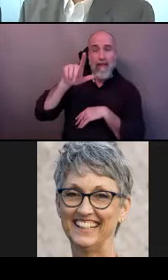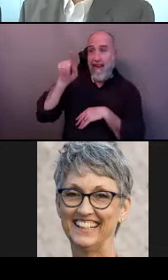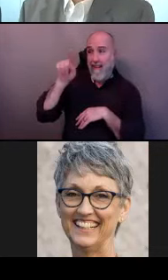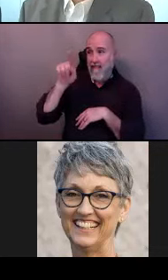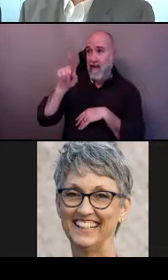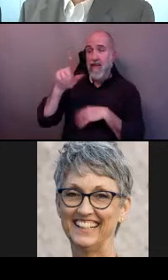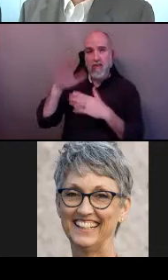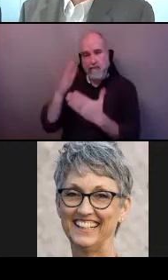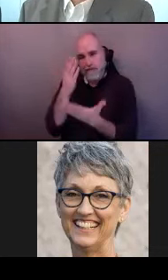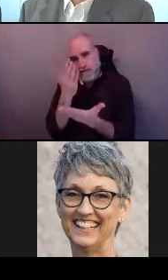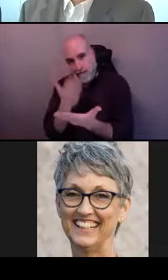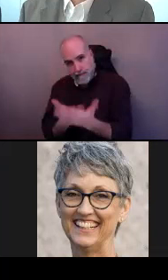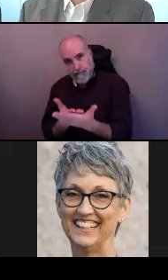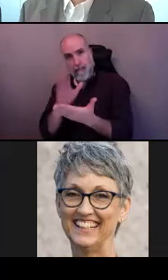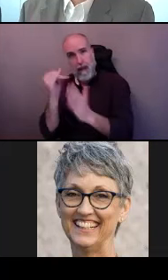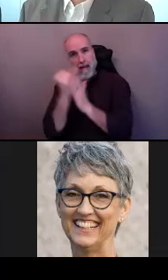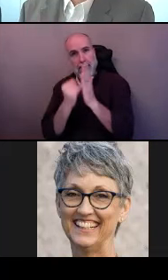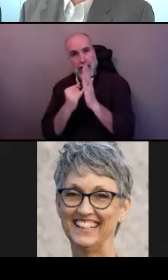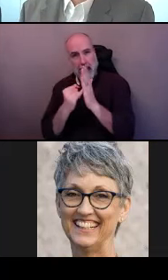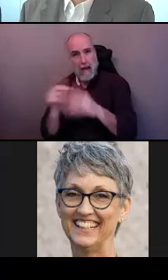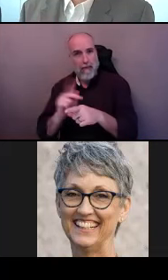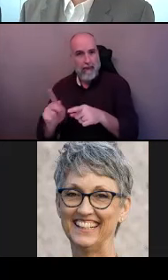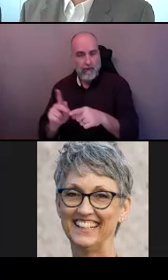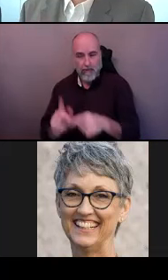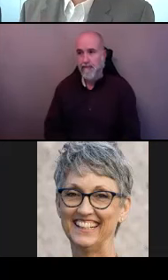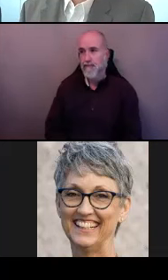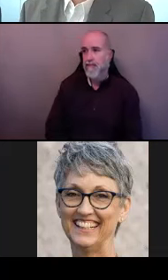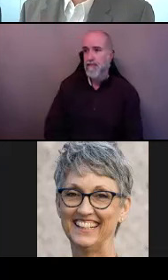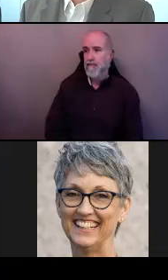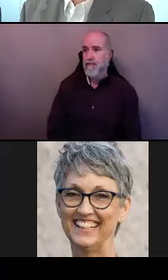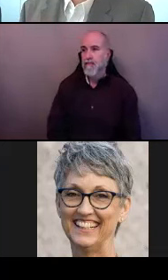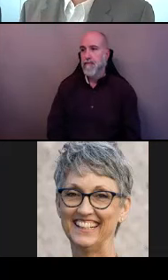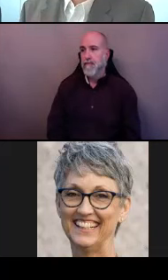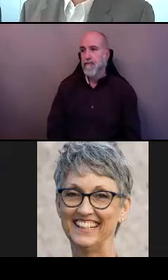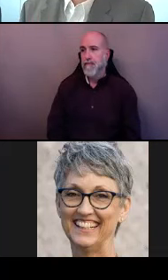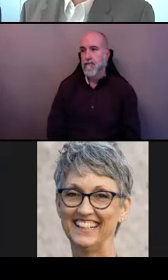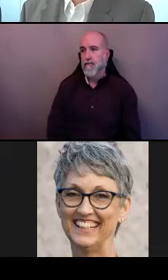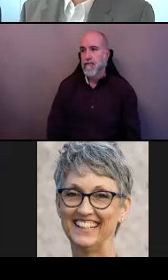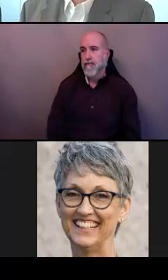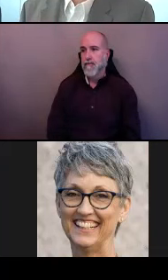substantiated by the design professional.